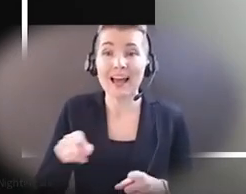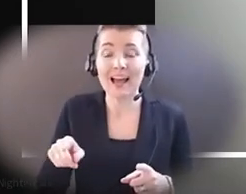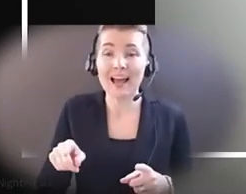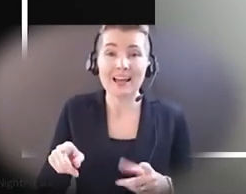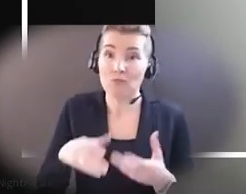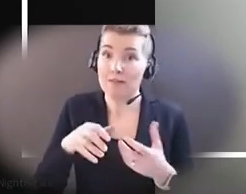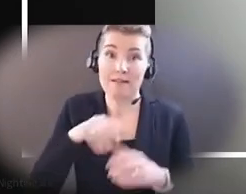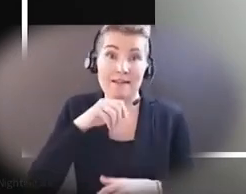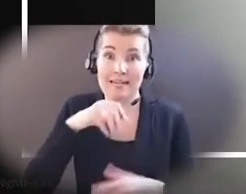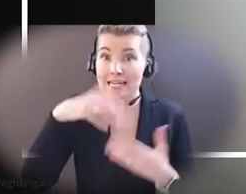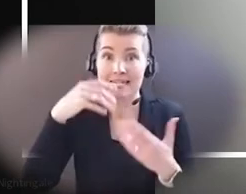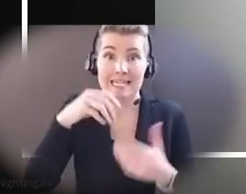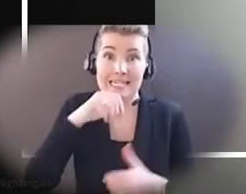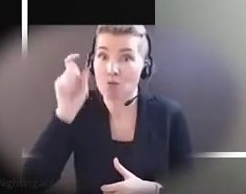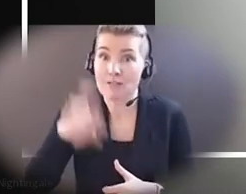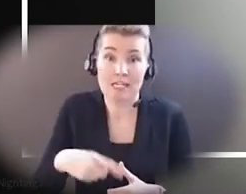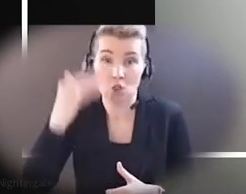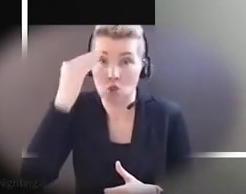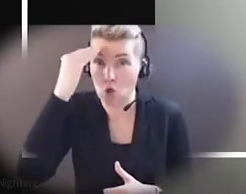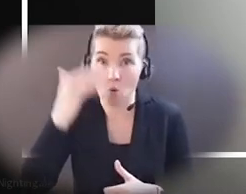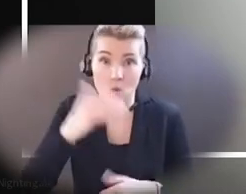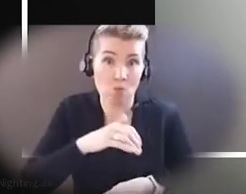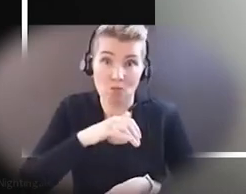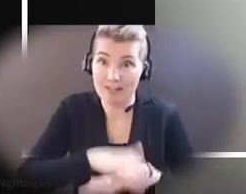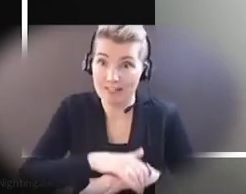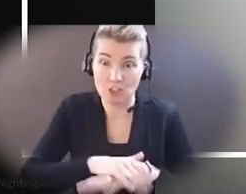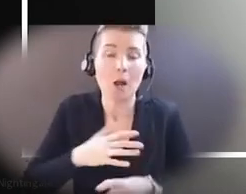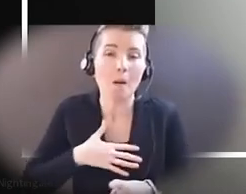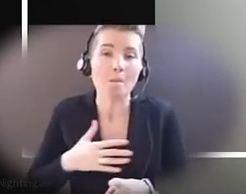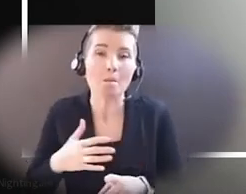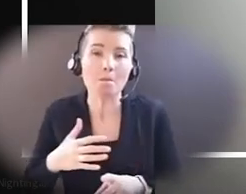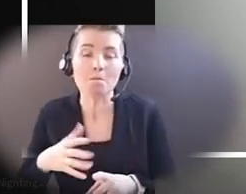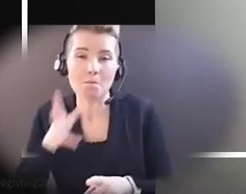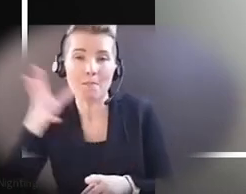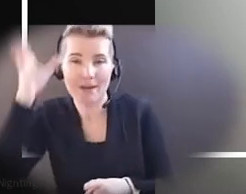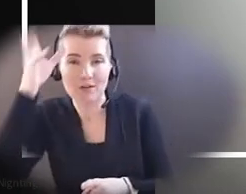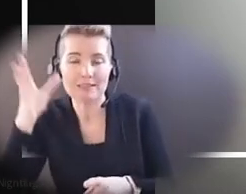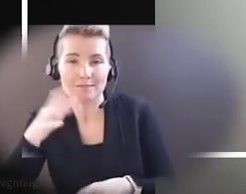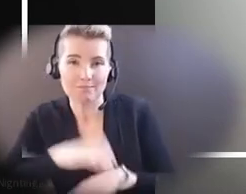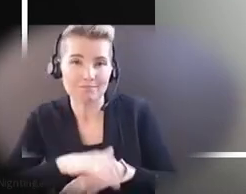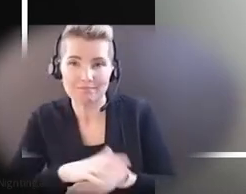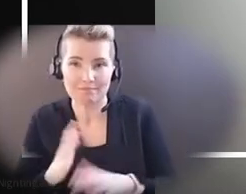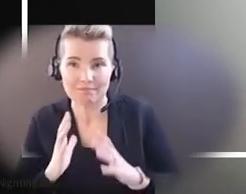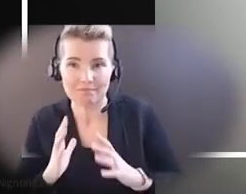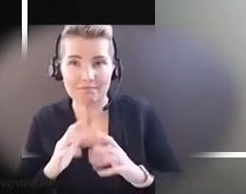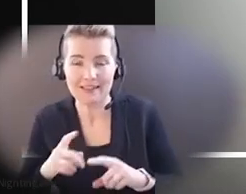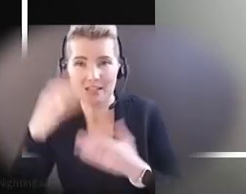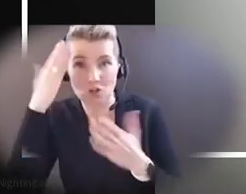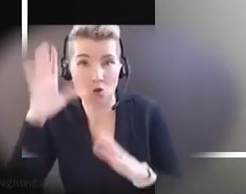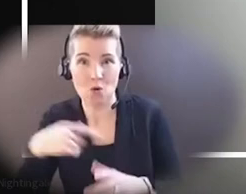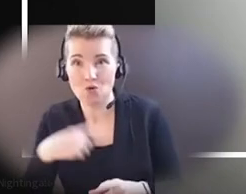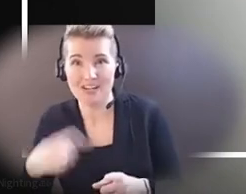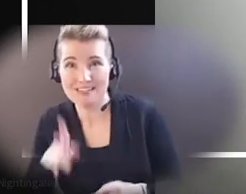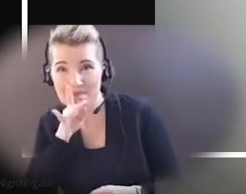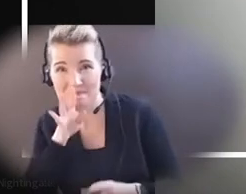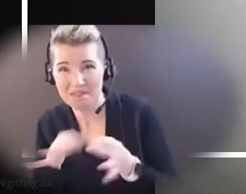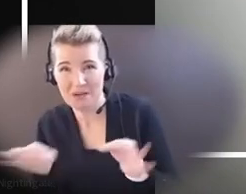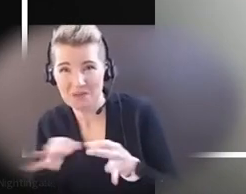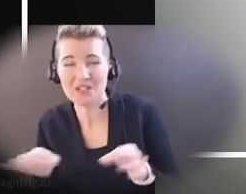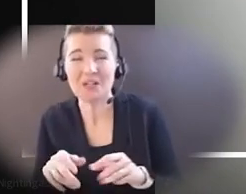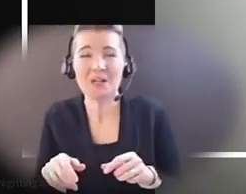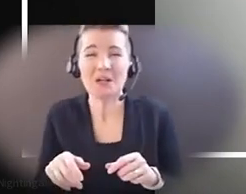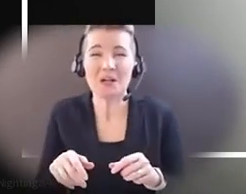they can still navigate just fine. And so it was a way to immerse in different, like, immerse essentially into my Asianness.